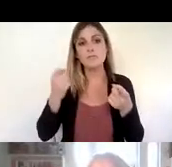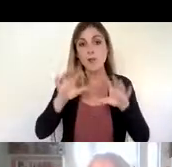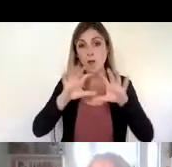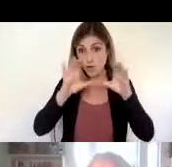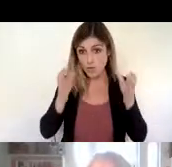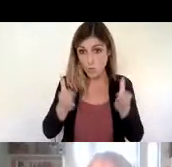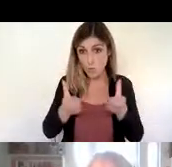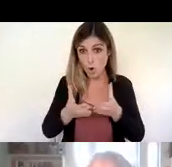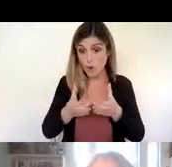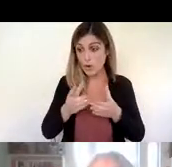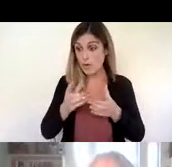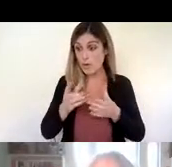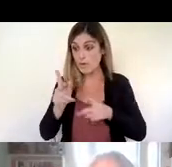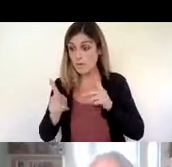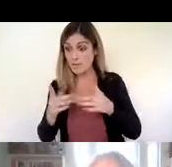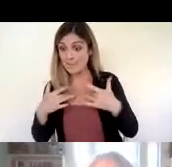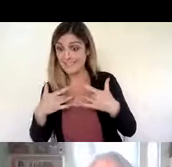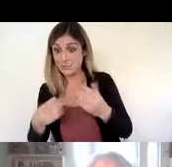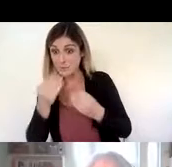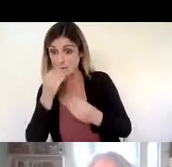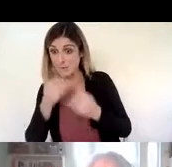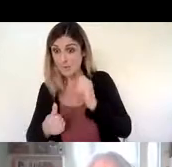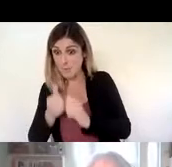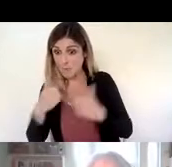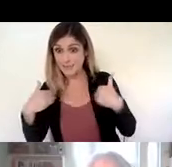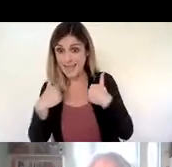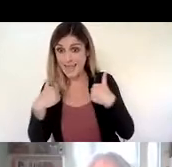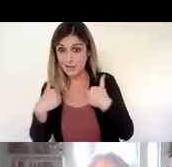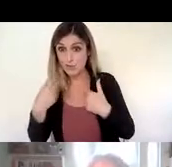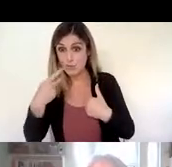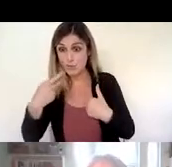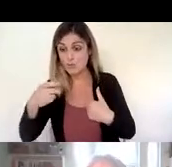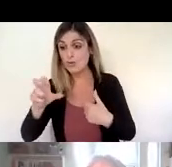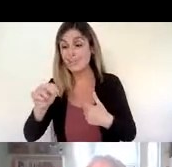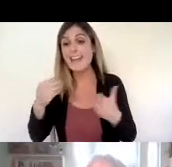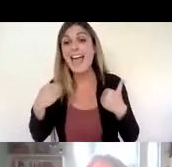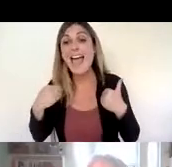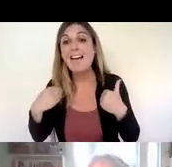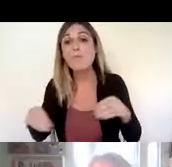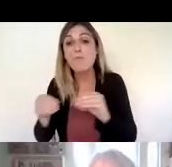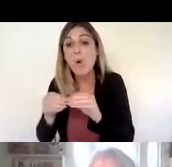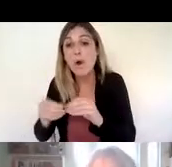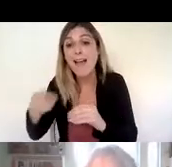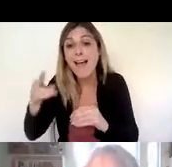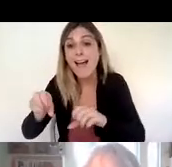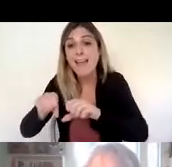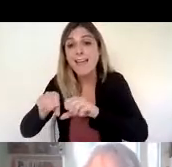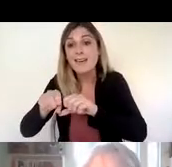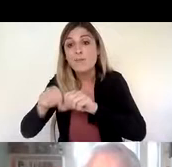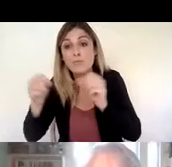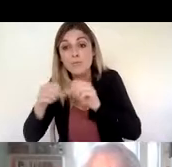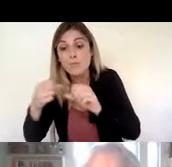most animal protein have the highest rates of hip fractures based on comparisons in different countries.